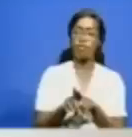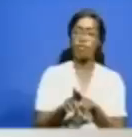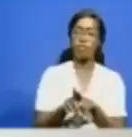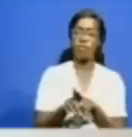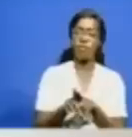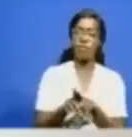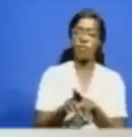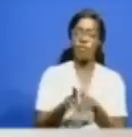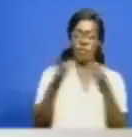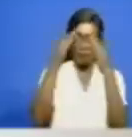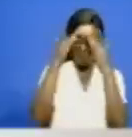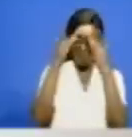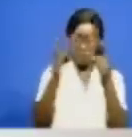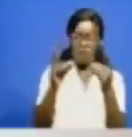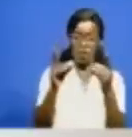we have decided